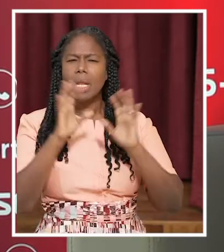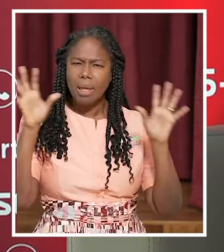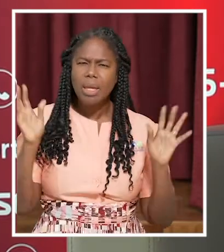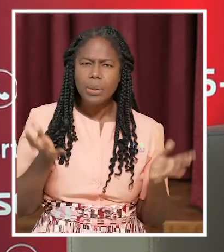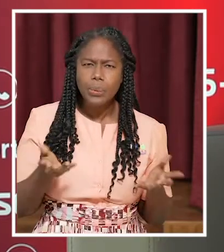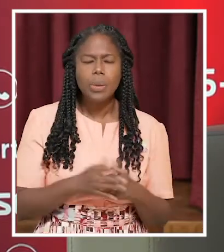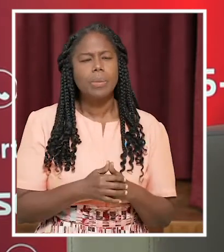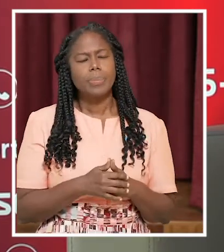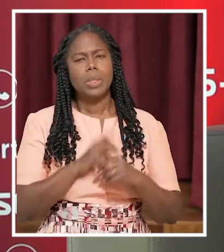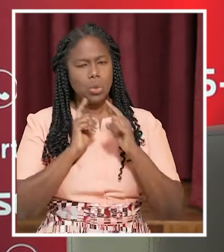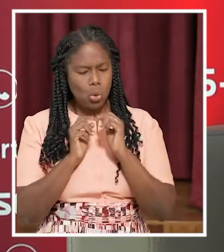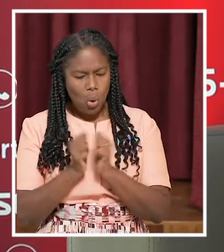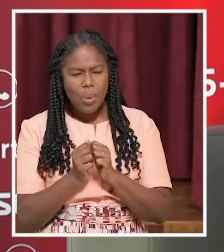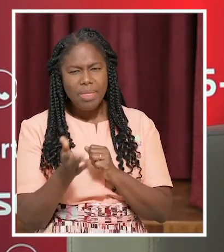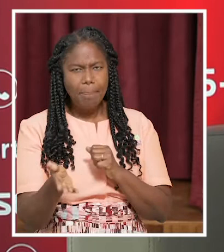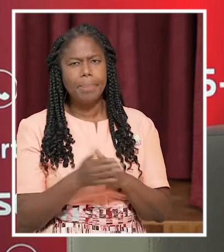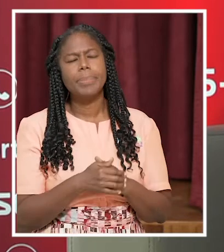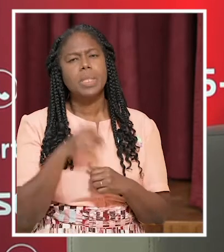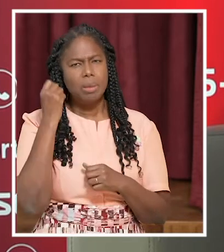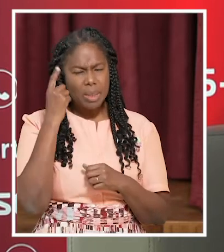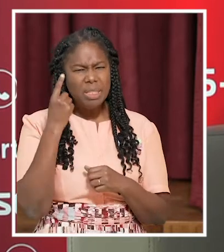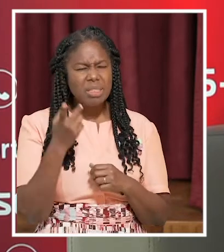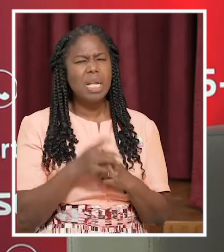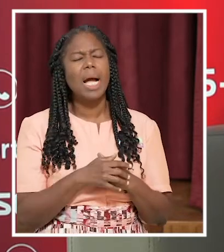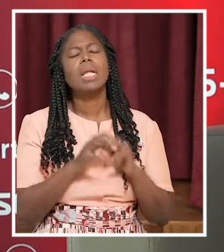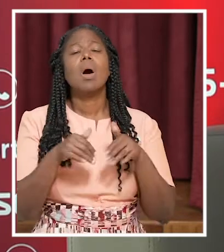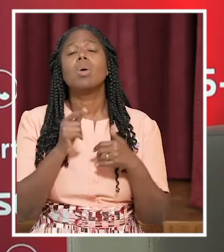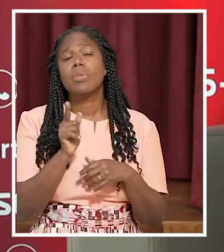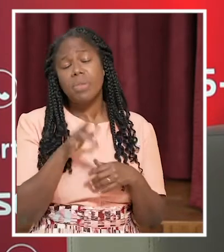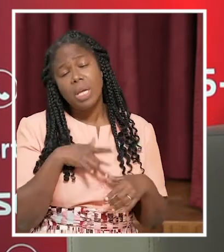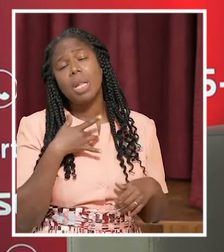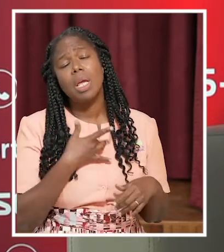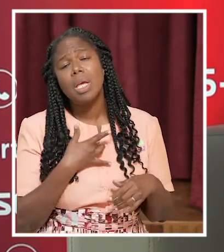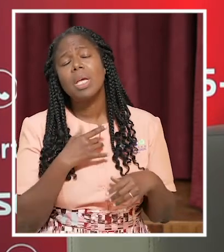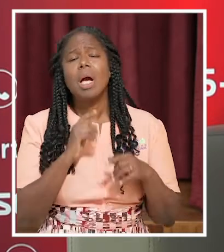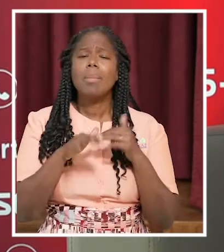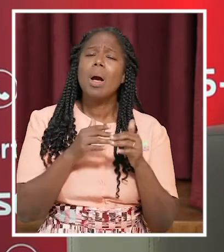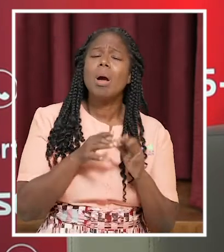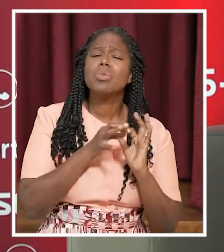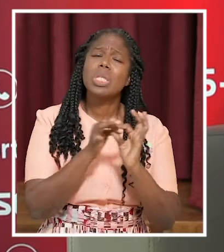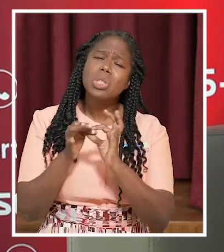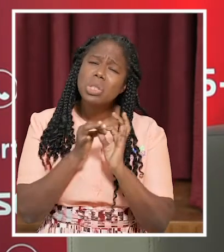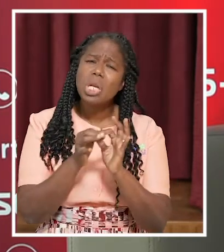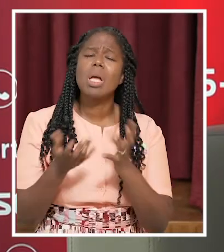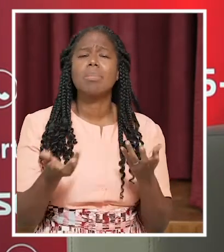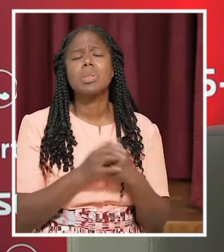so important to talk about, whether it's how they are feeling, their relationships. Remember, within the